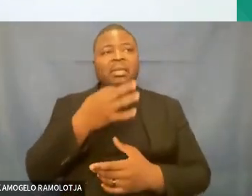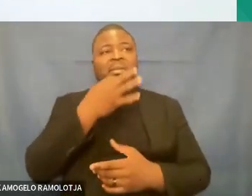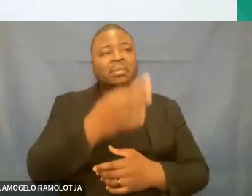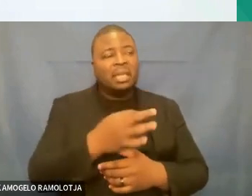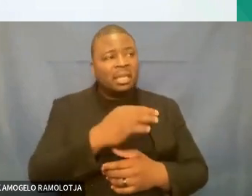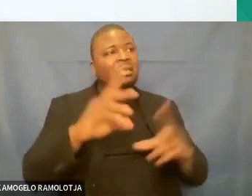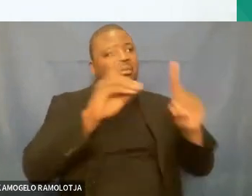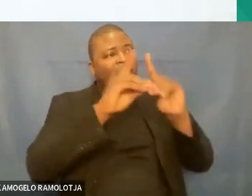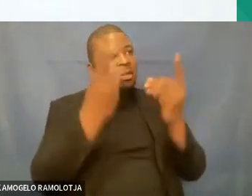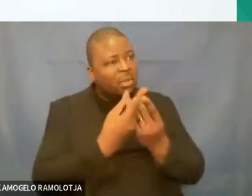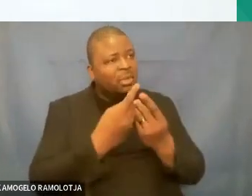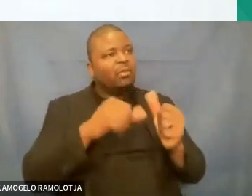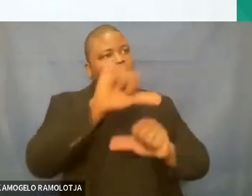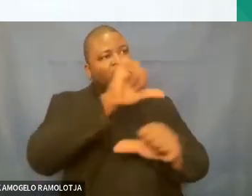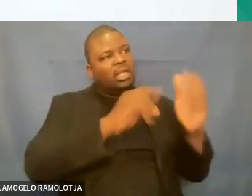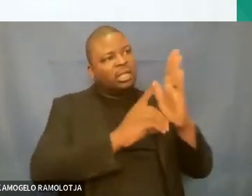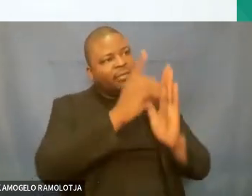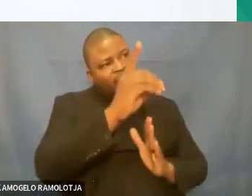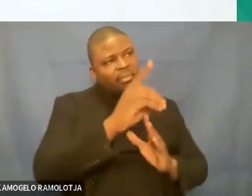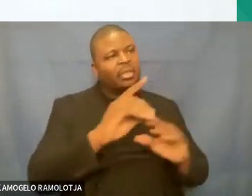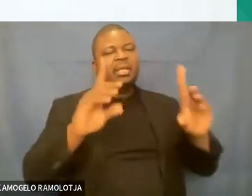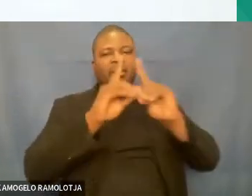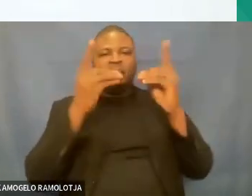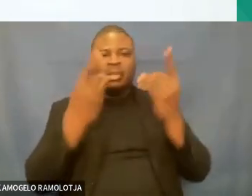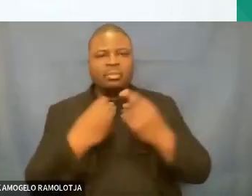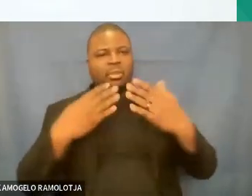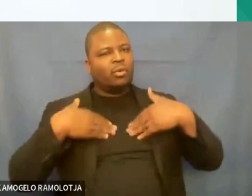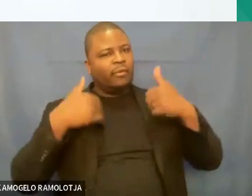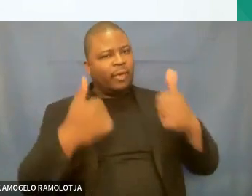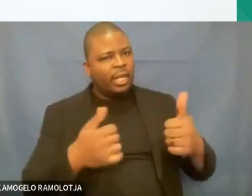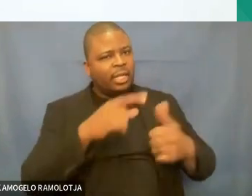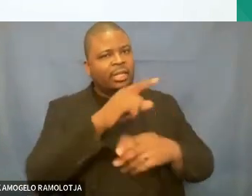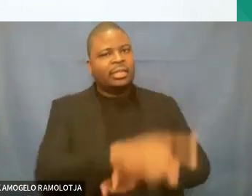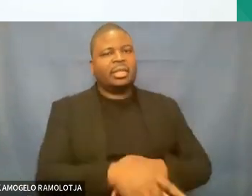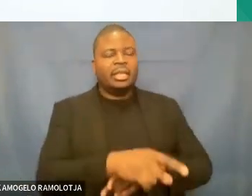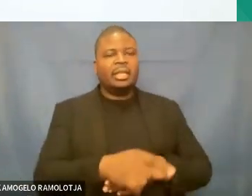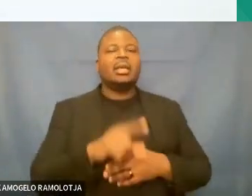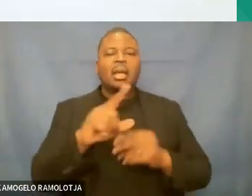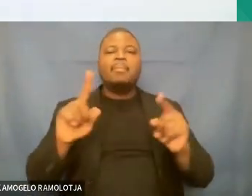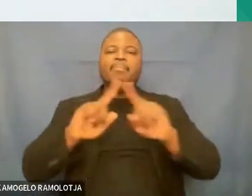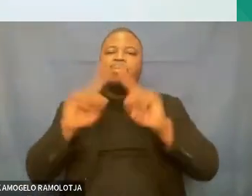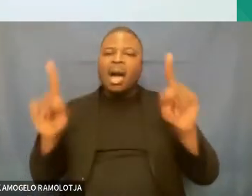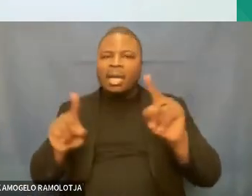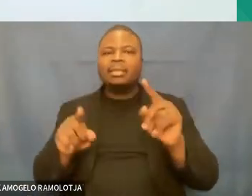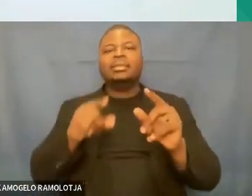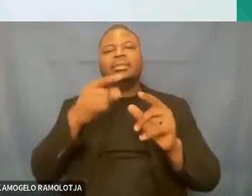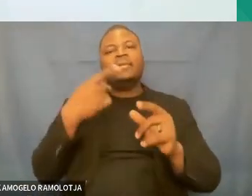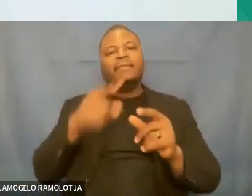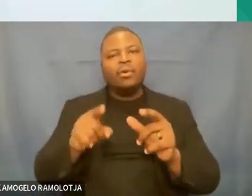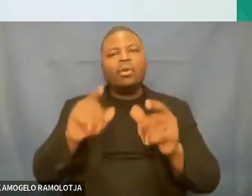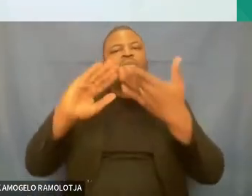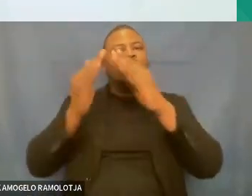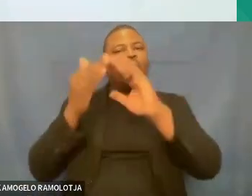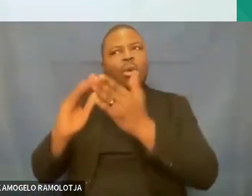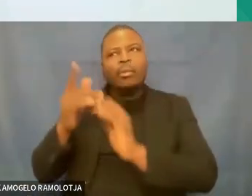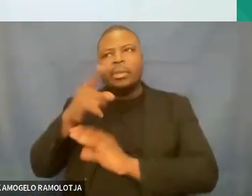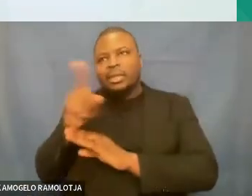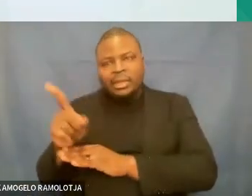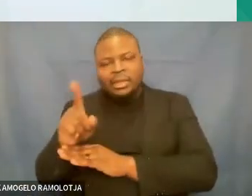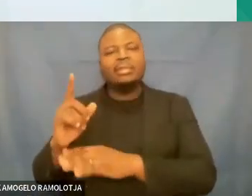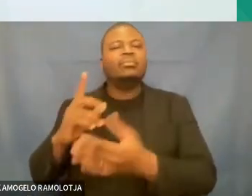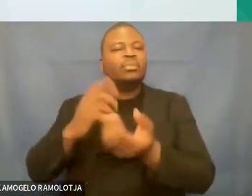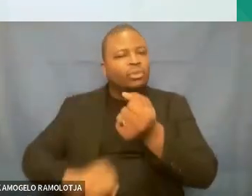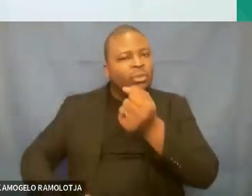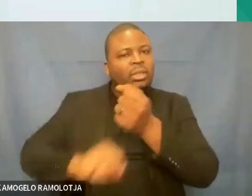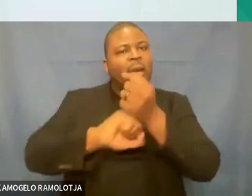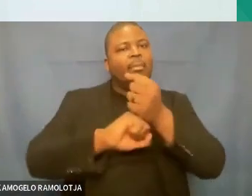Development and Department of Health on blast. But where is the call for the public? Where is the call for communities in terms of